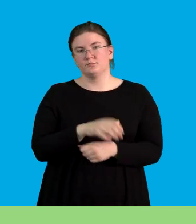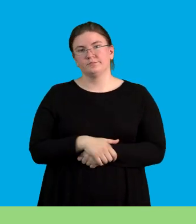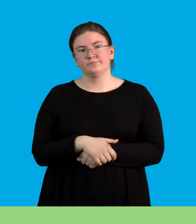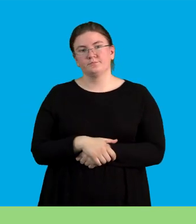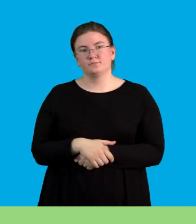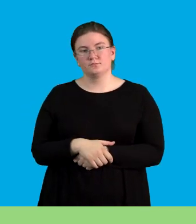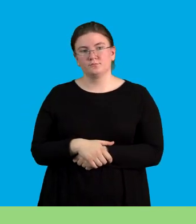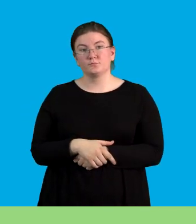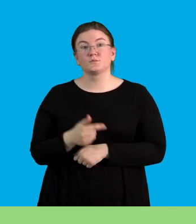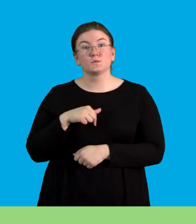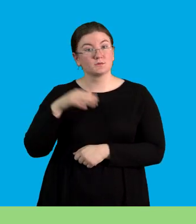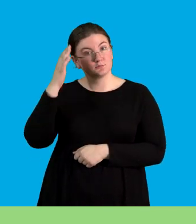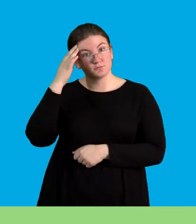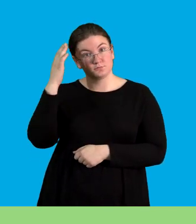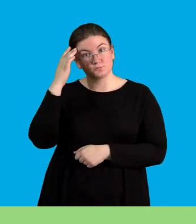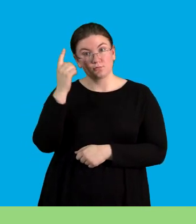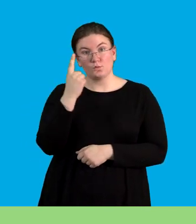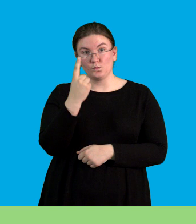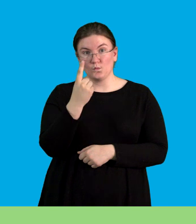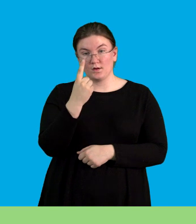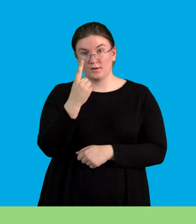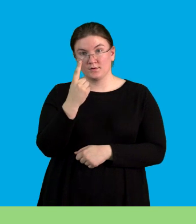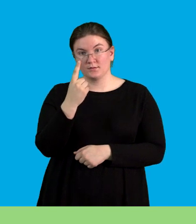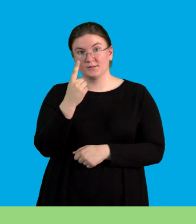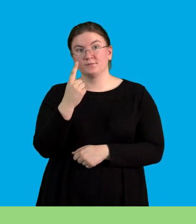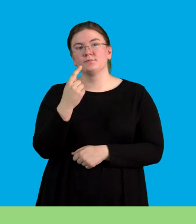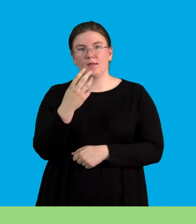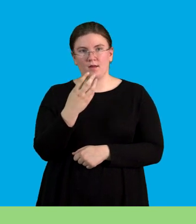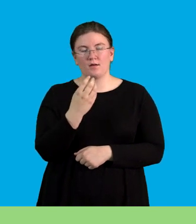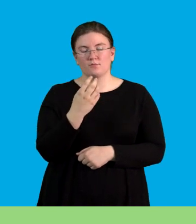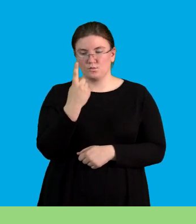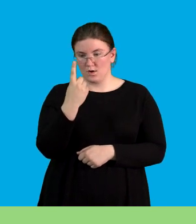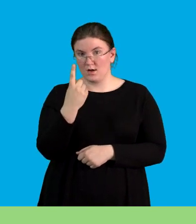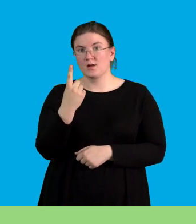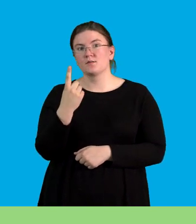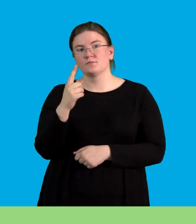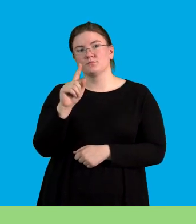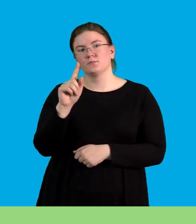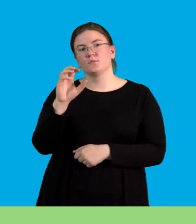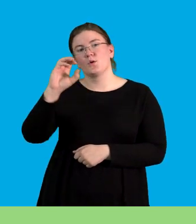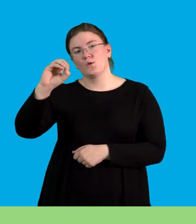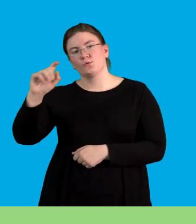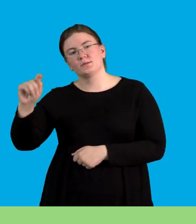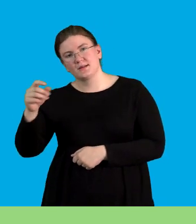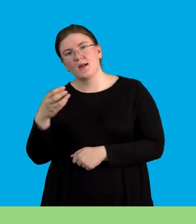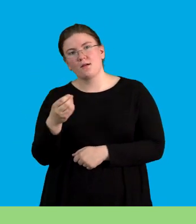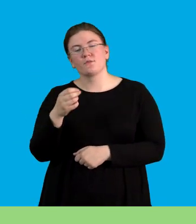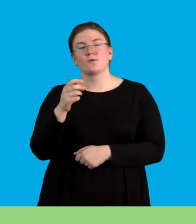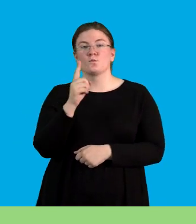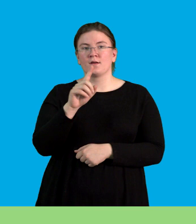a millimeter? We already know that 1 measures 150